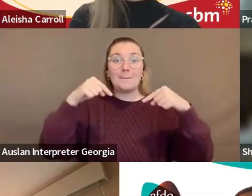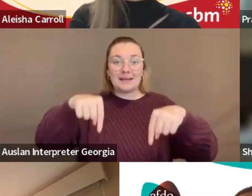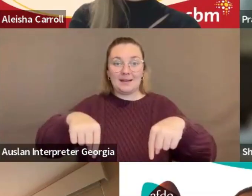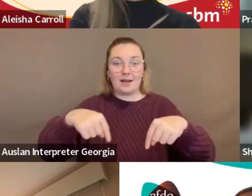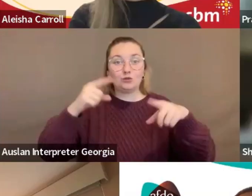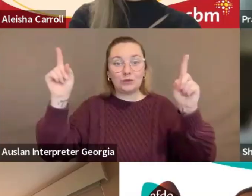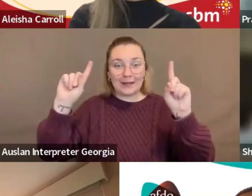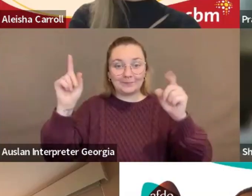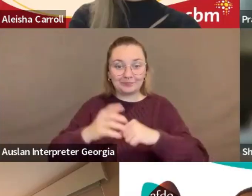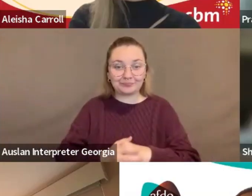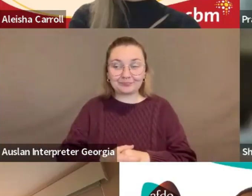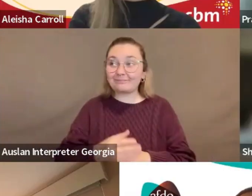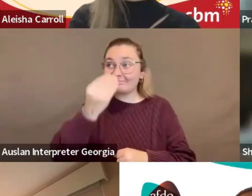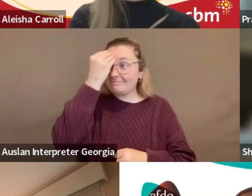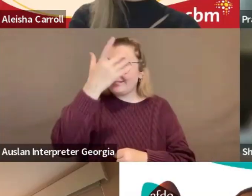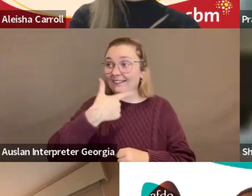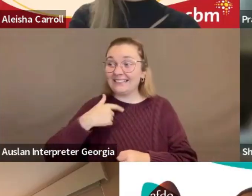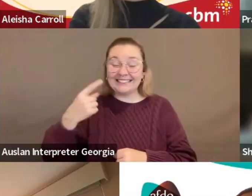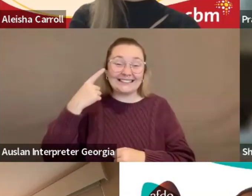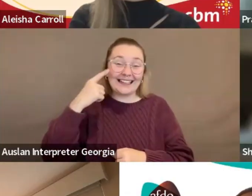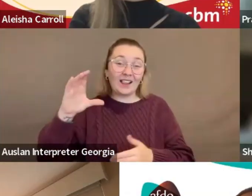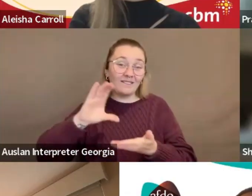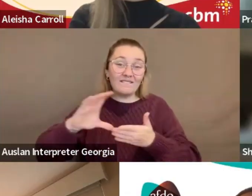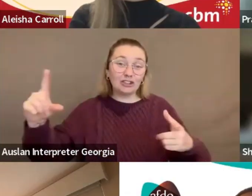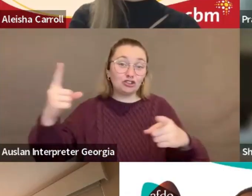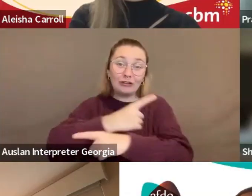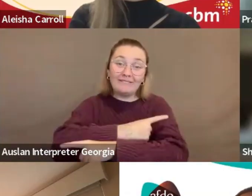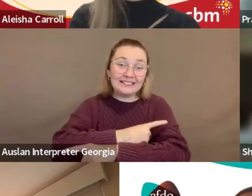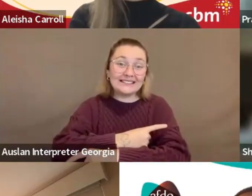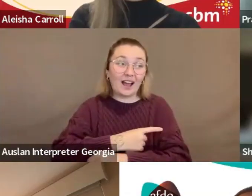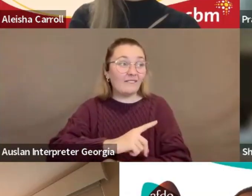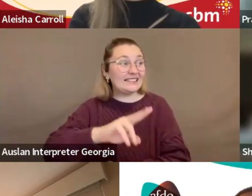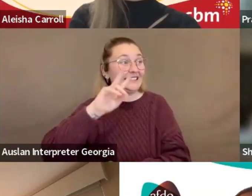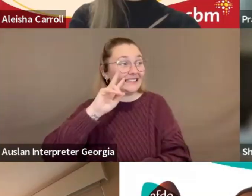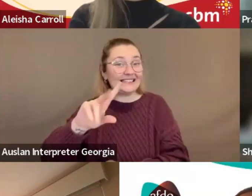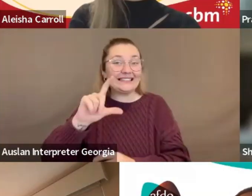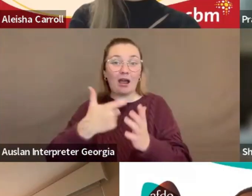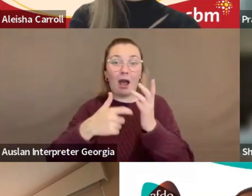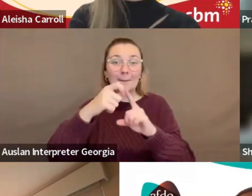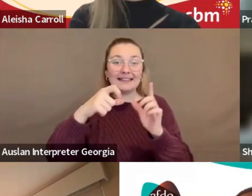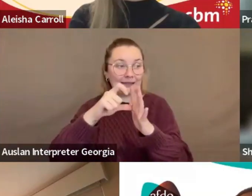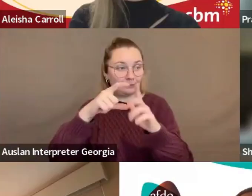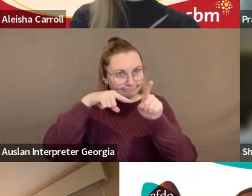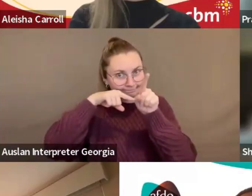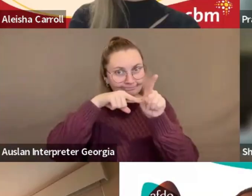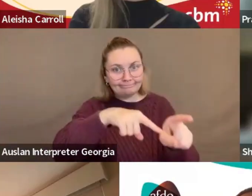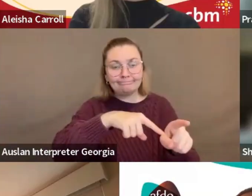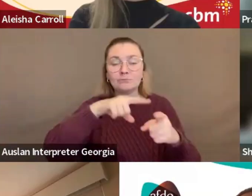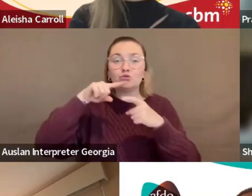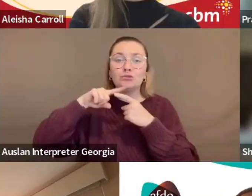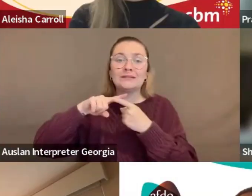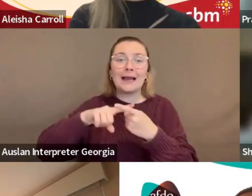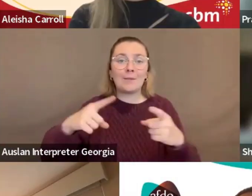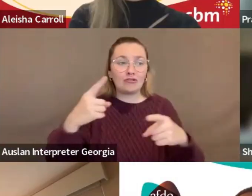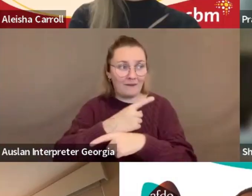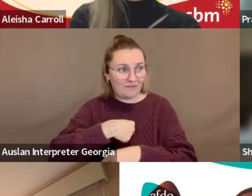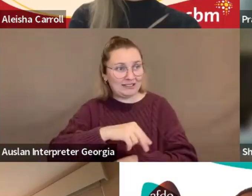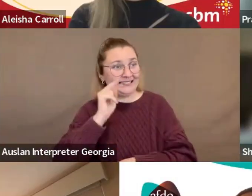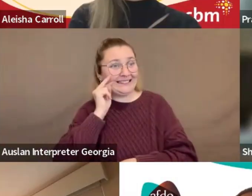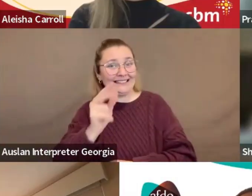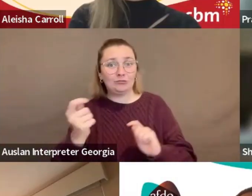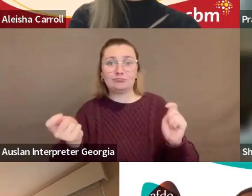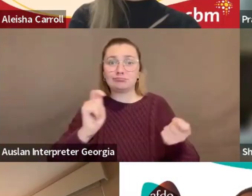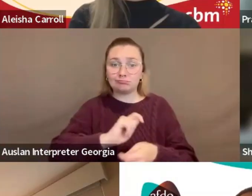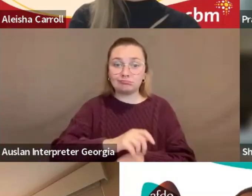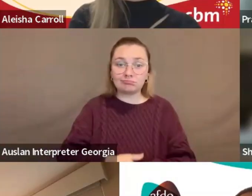And I have seen a funding shift. I have seen our funding shift in line with the CRPD. and sustainable change occurring.